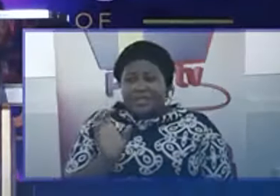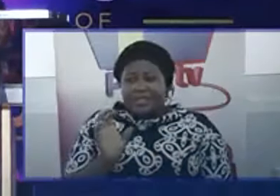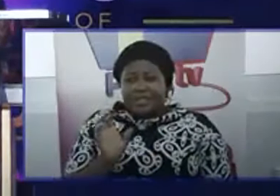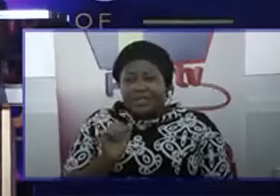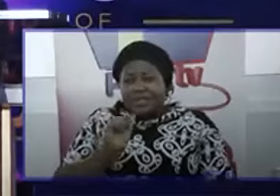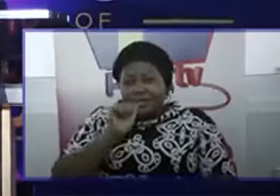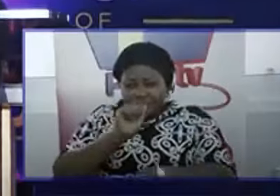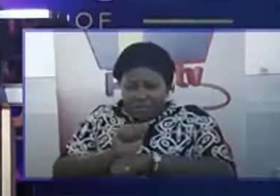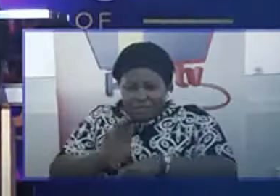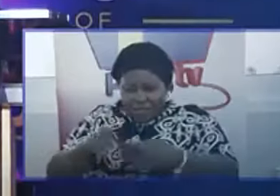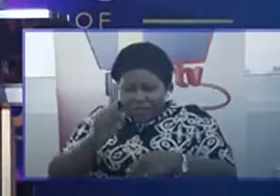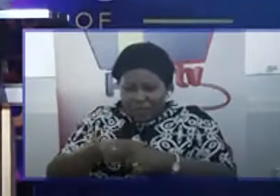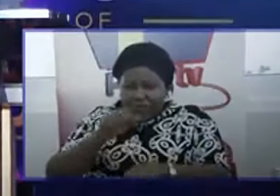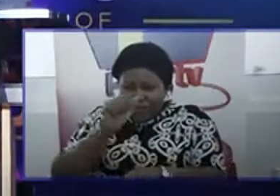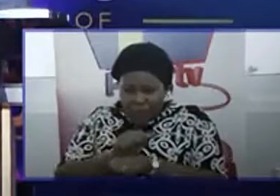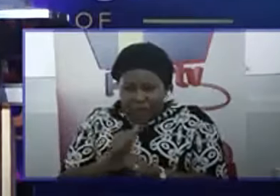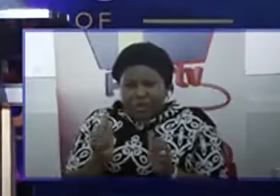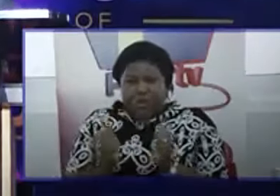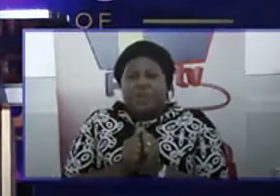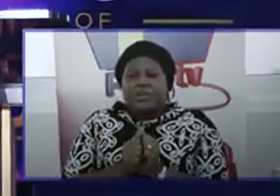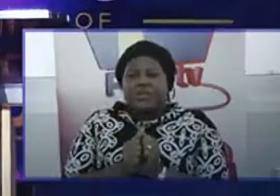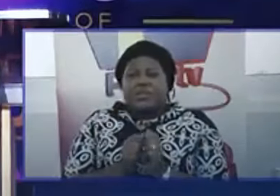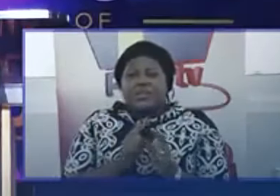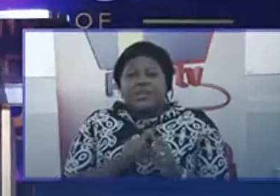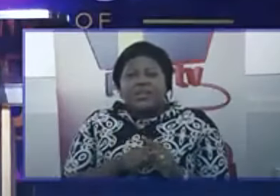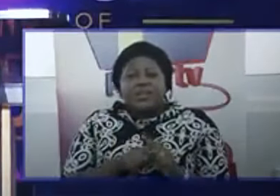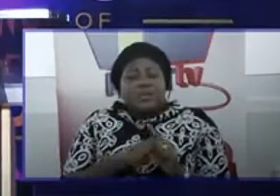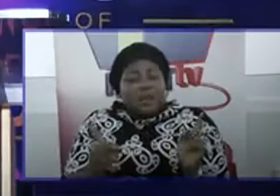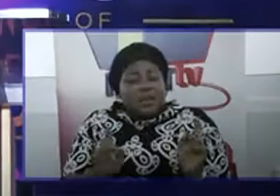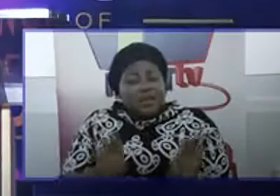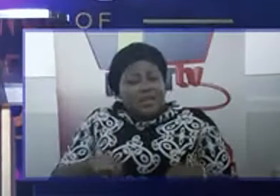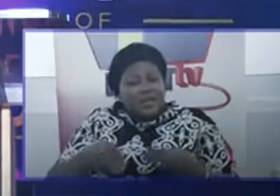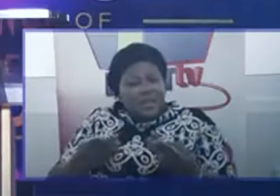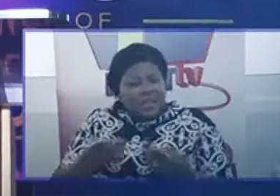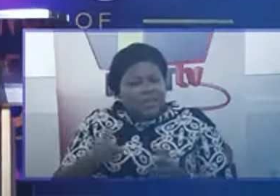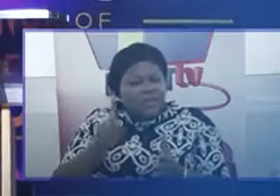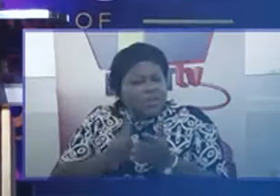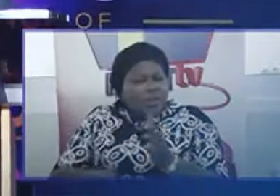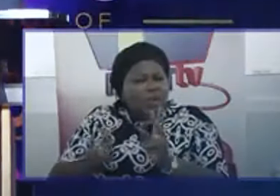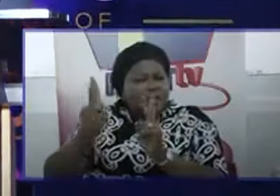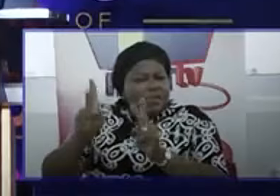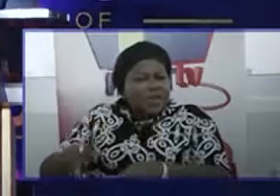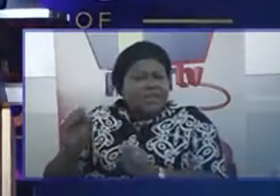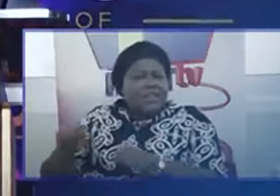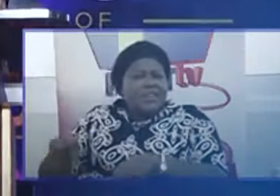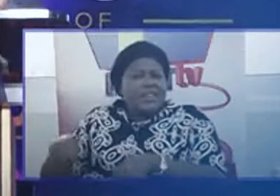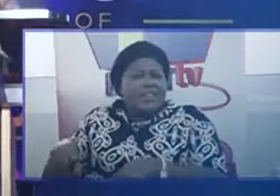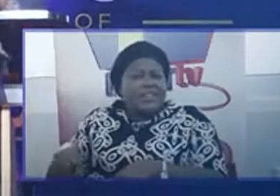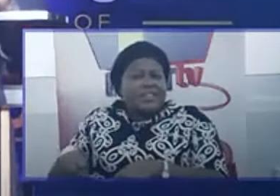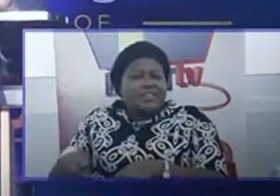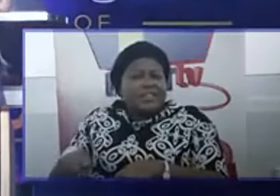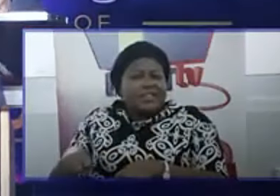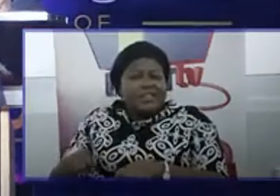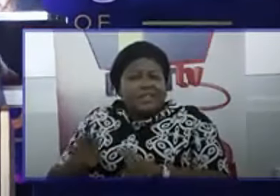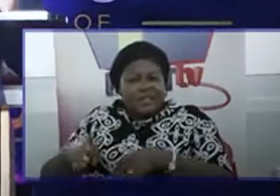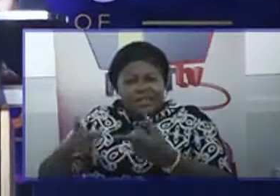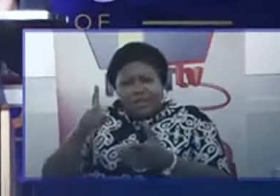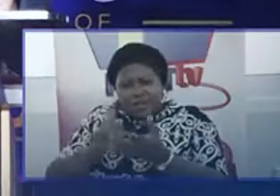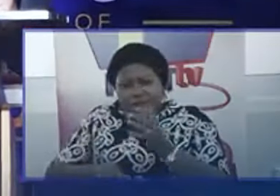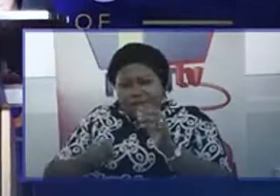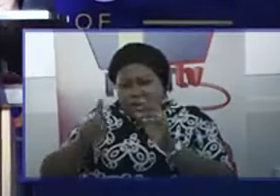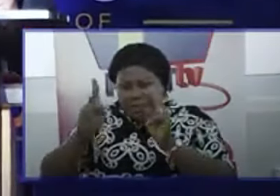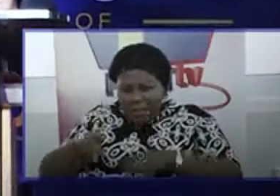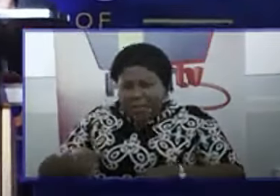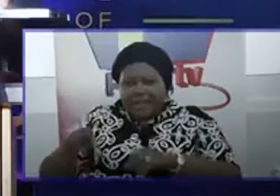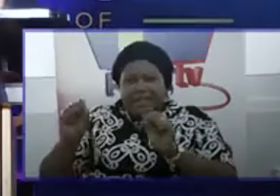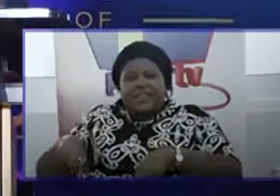it. But he gave them according to the ability. So there is this issue of ability to in this